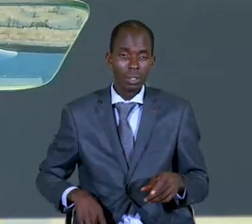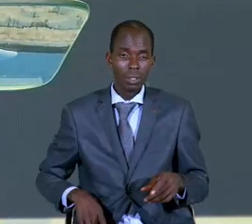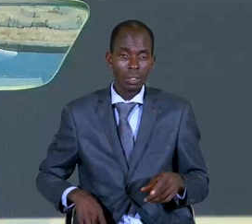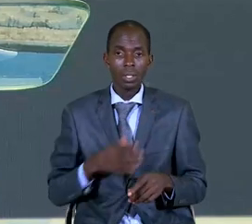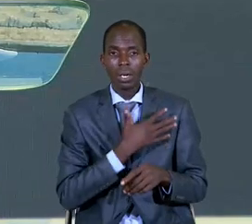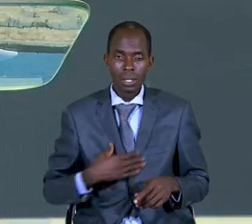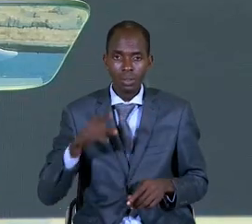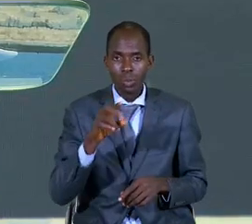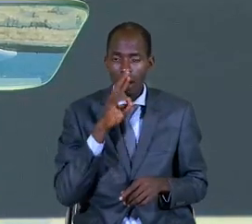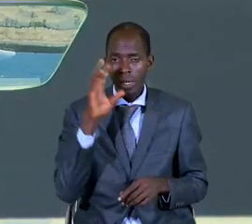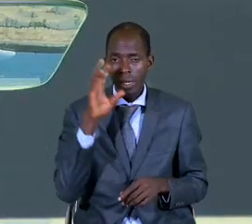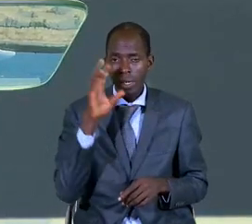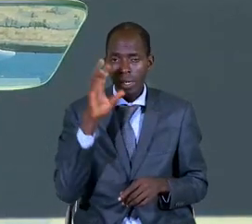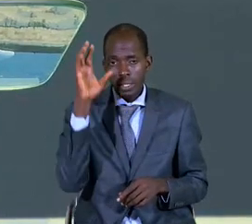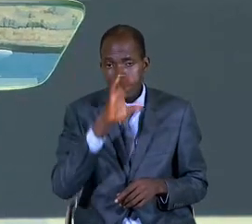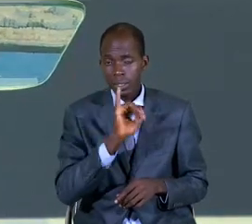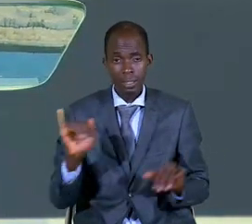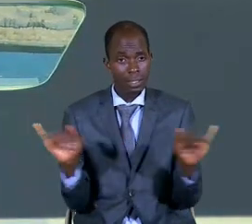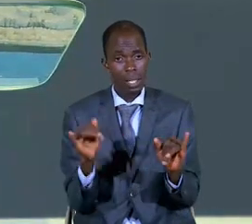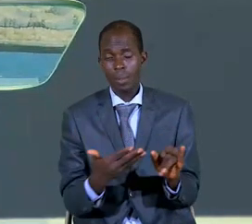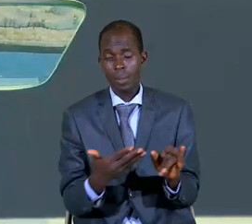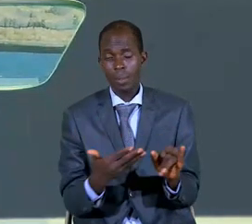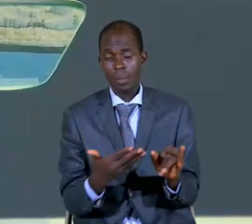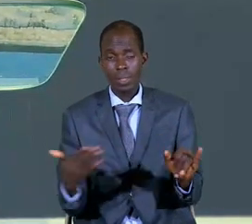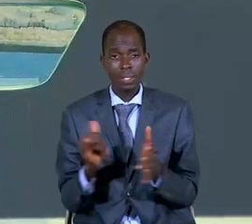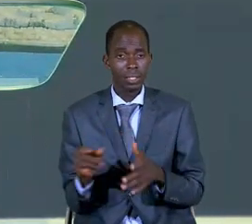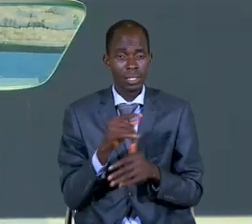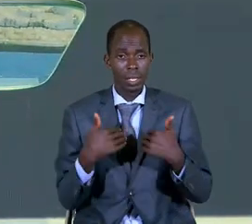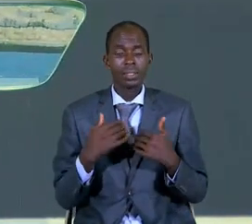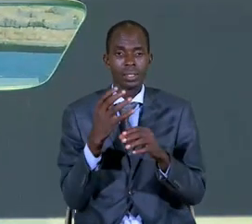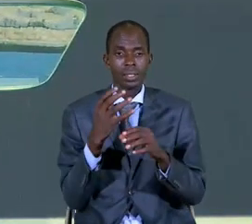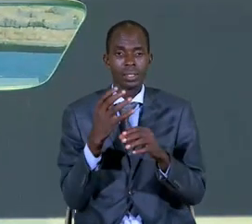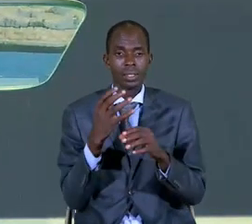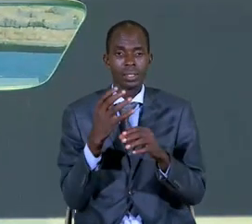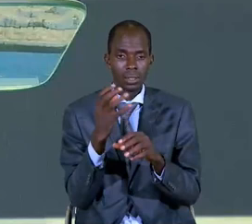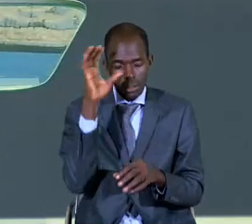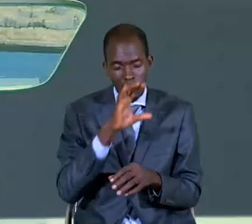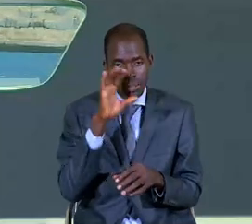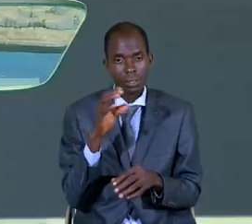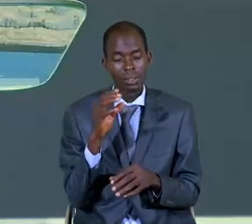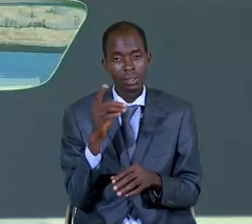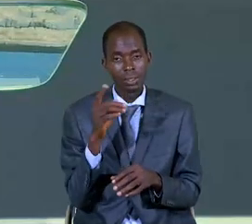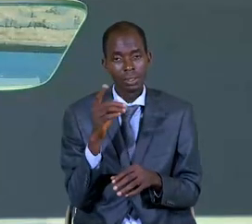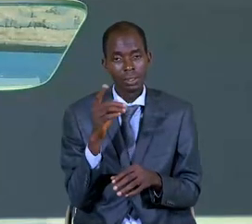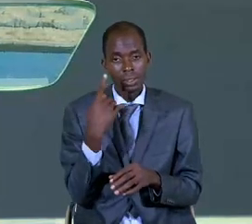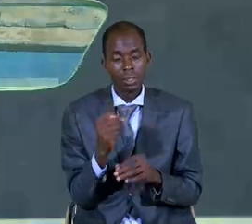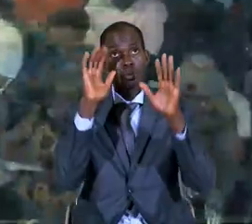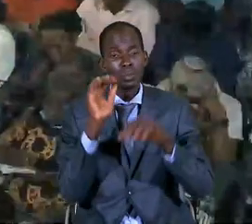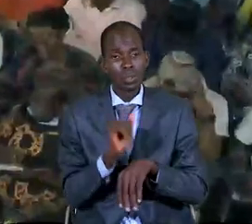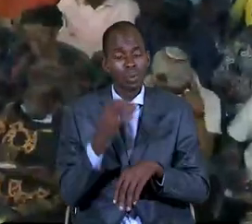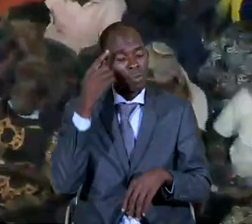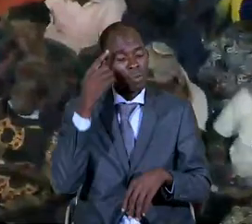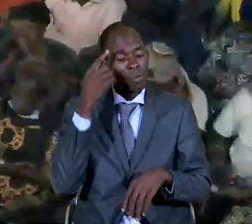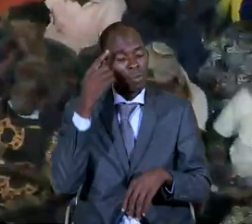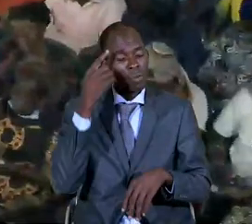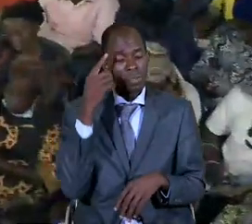same thing that they had. We've seen the miracle of sight to the blind, of healing